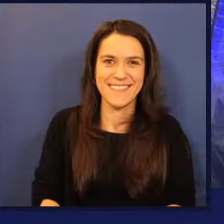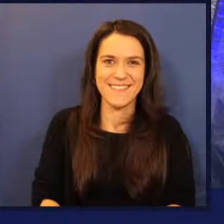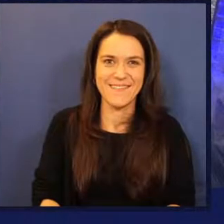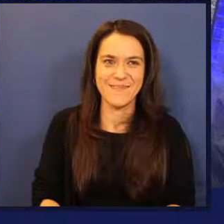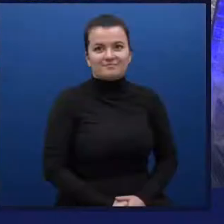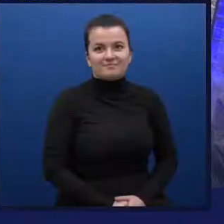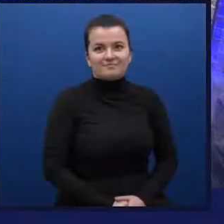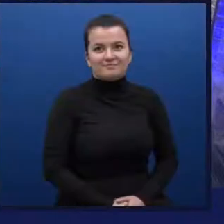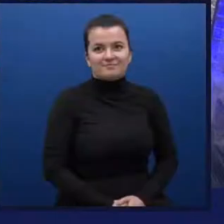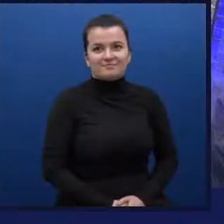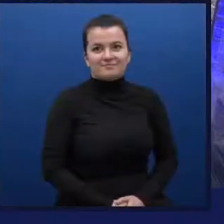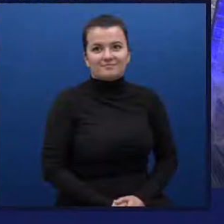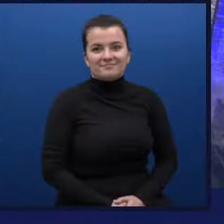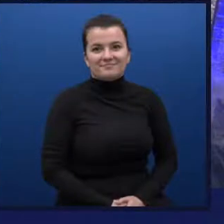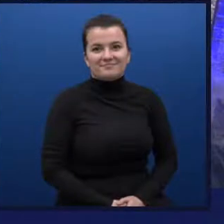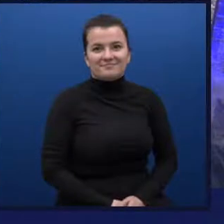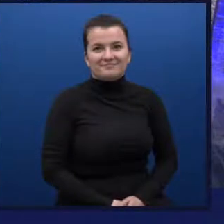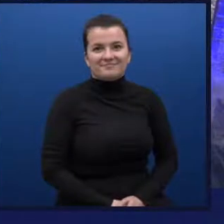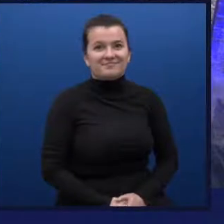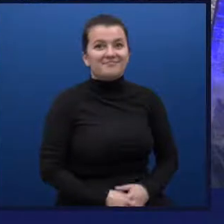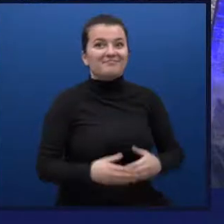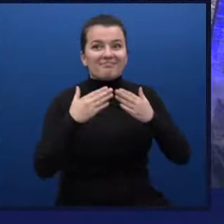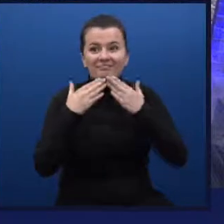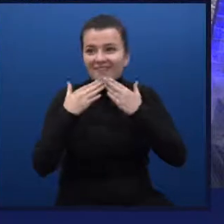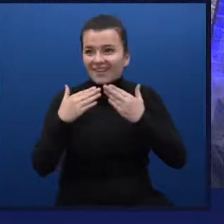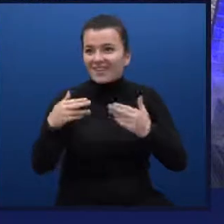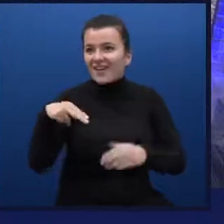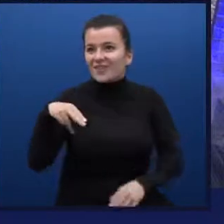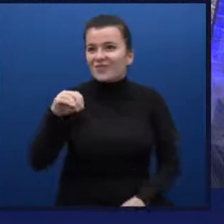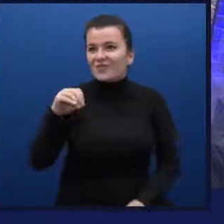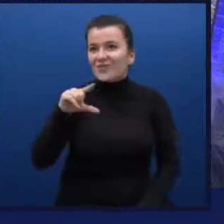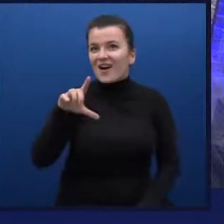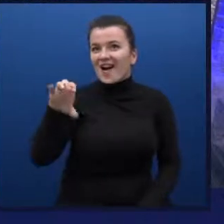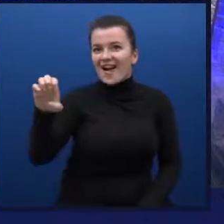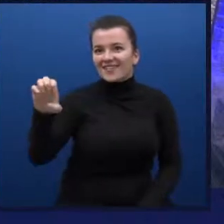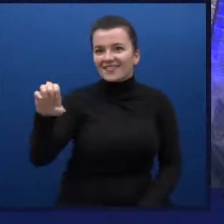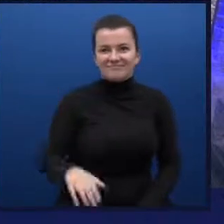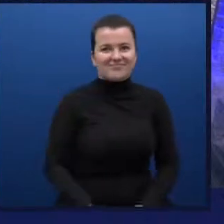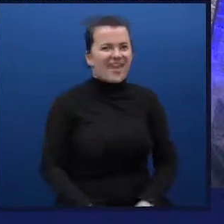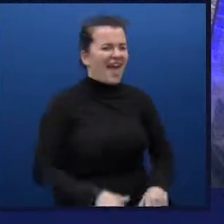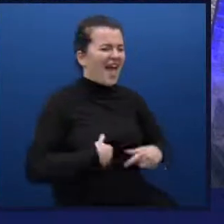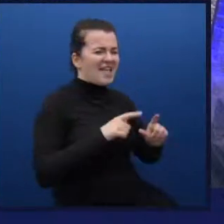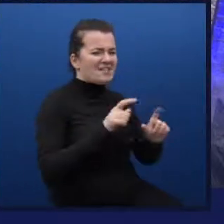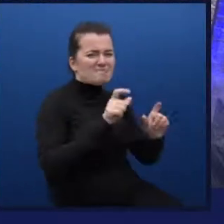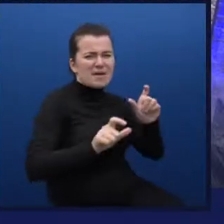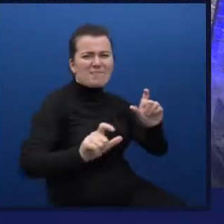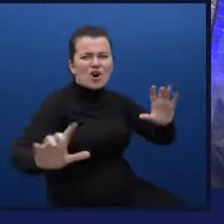Great presentation. Thank you, Noelle. And the crowd goes wild.